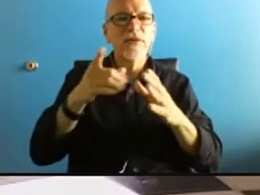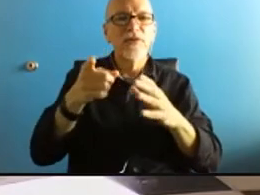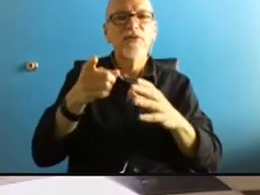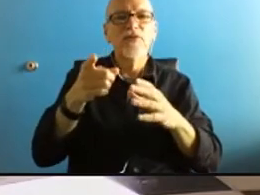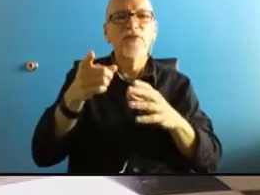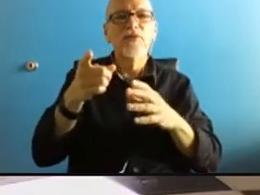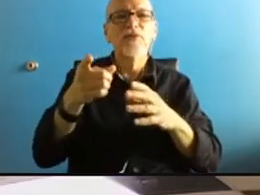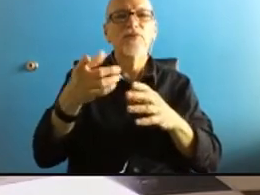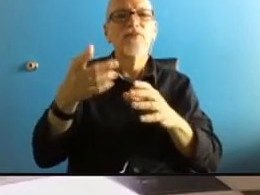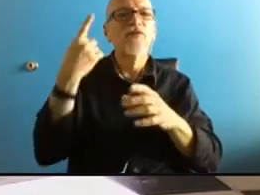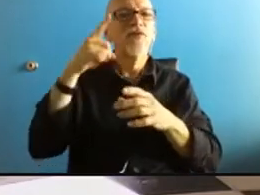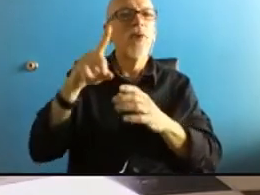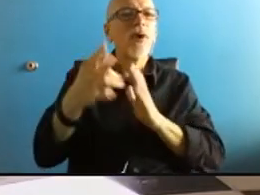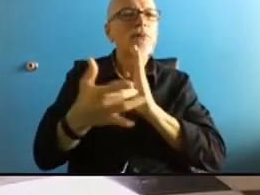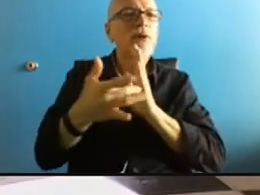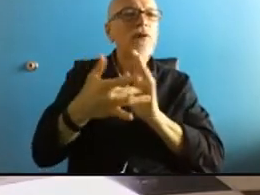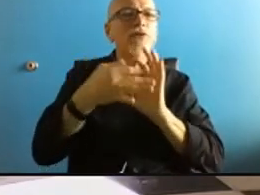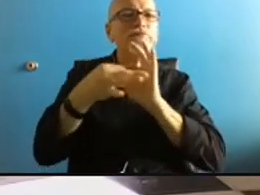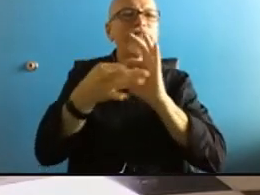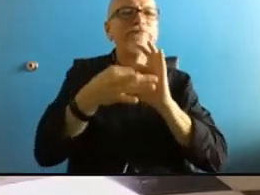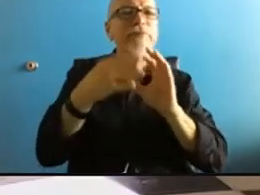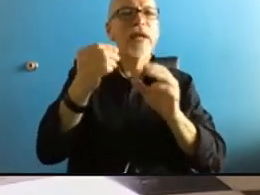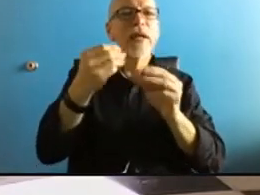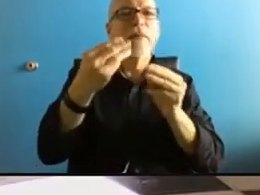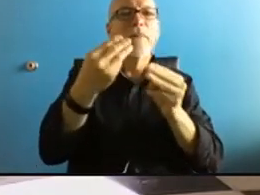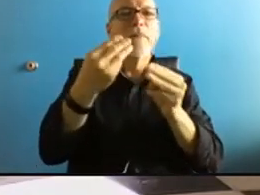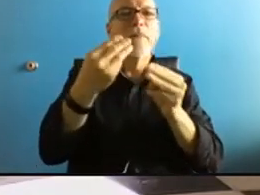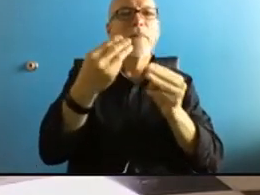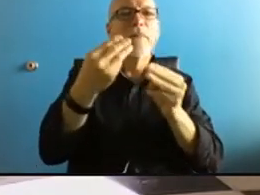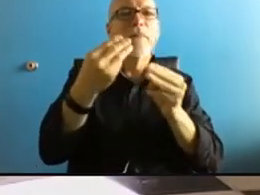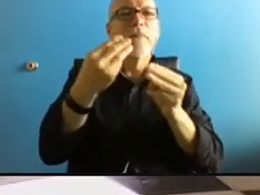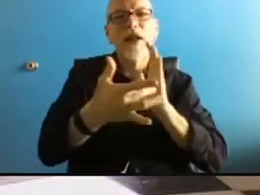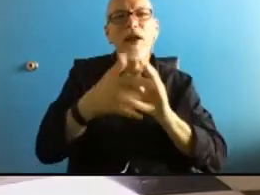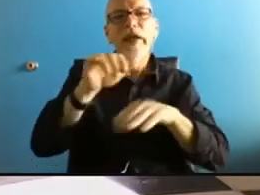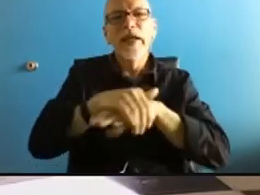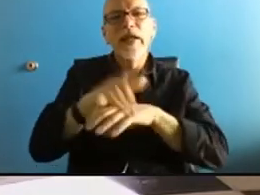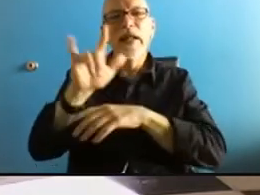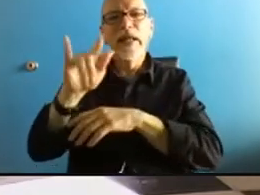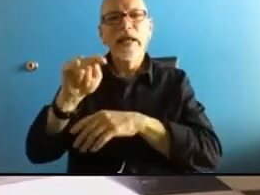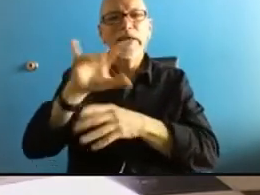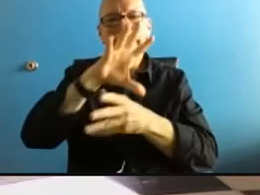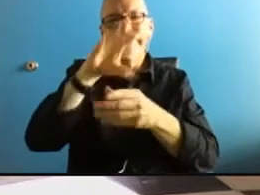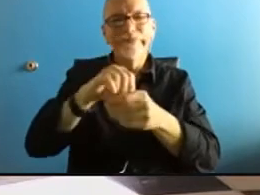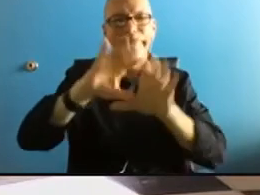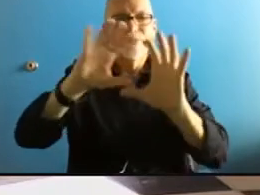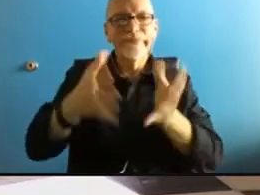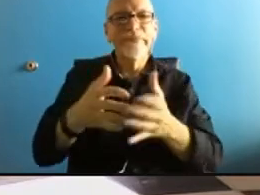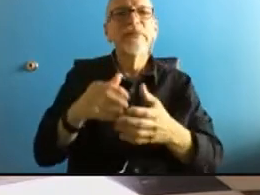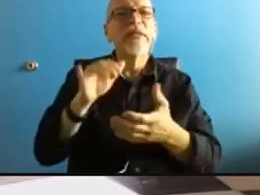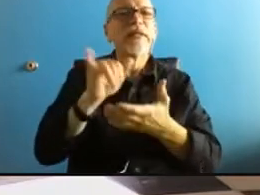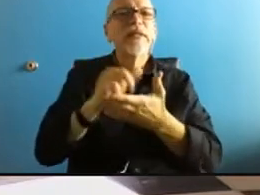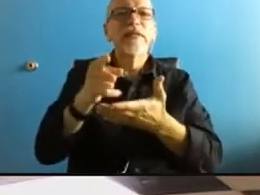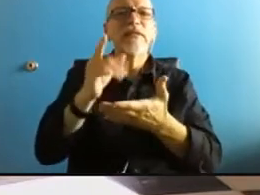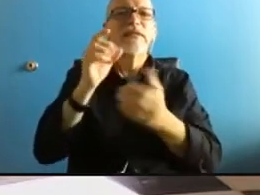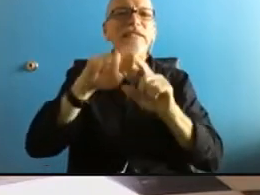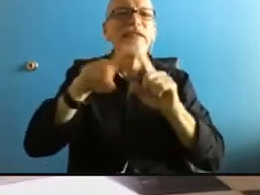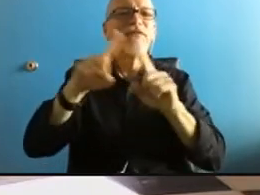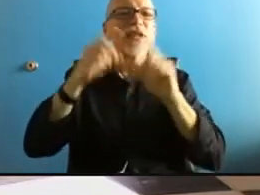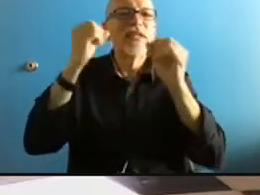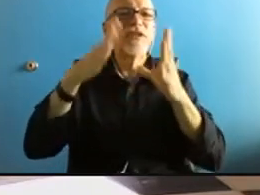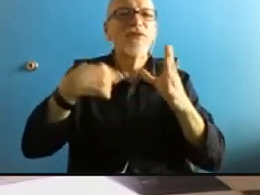coordinate technology and math and science, technology, English, and Lit. And these were some of the educators in the